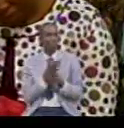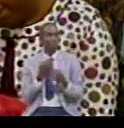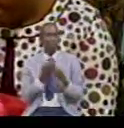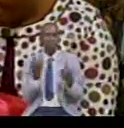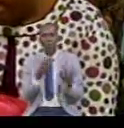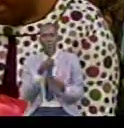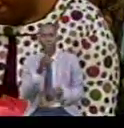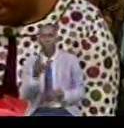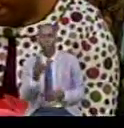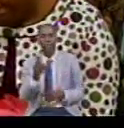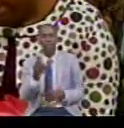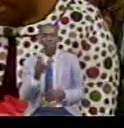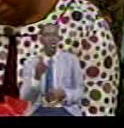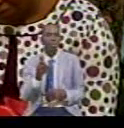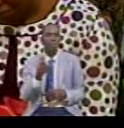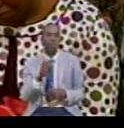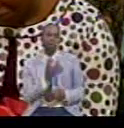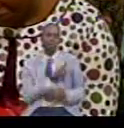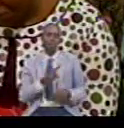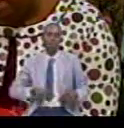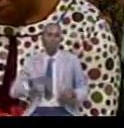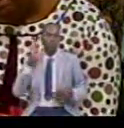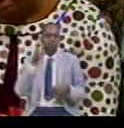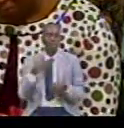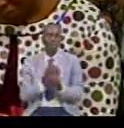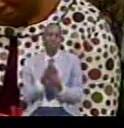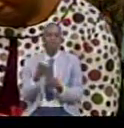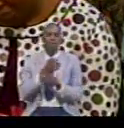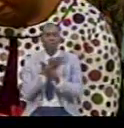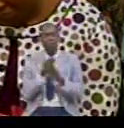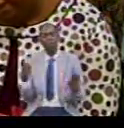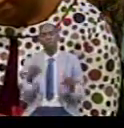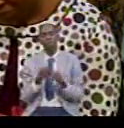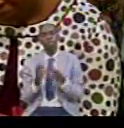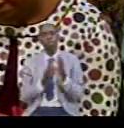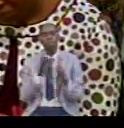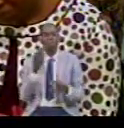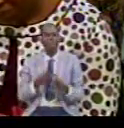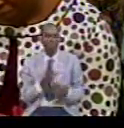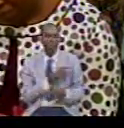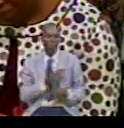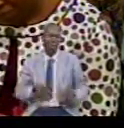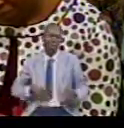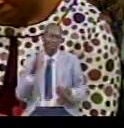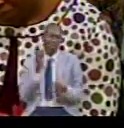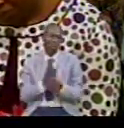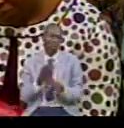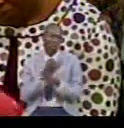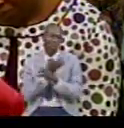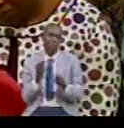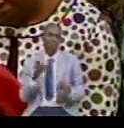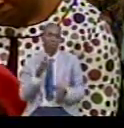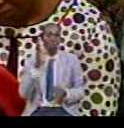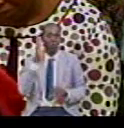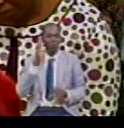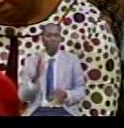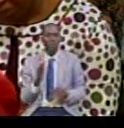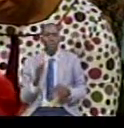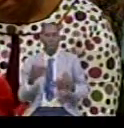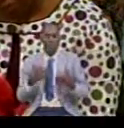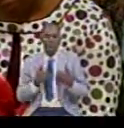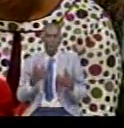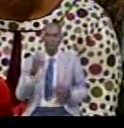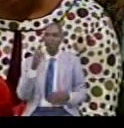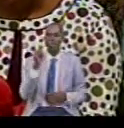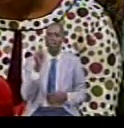from sin? The Lord will make you free. The Lord will keep you free. You have testimonies of freedom